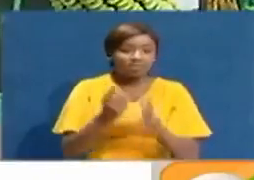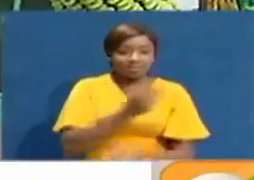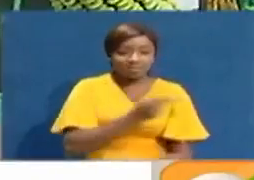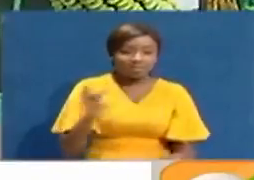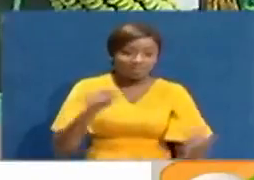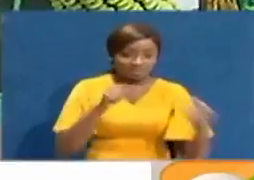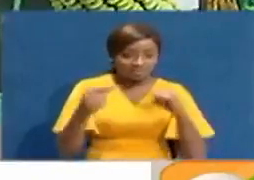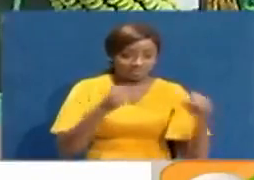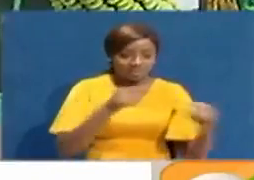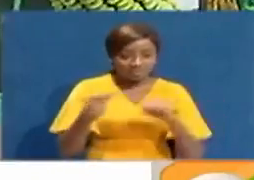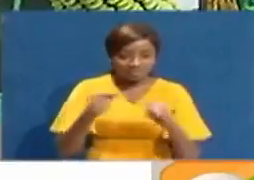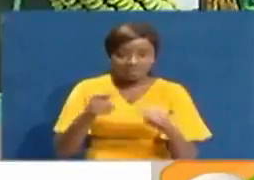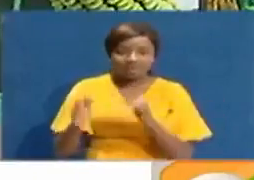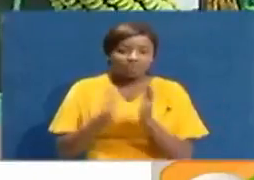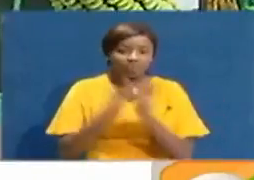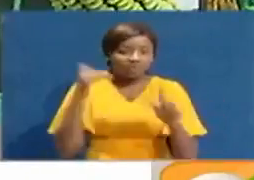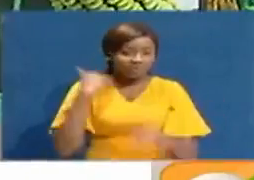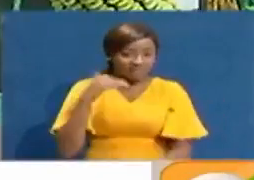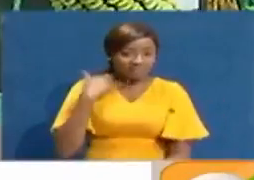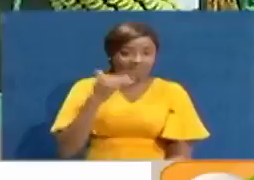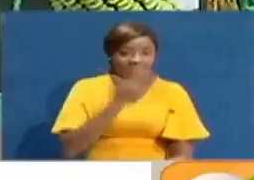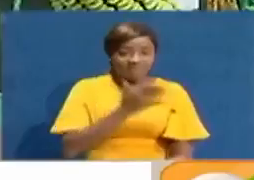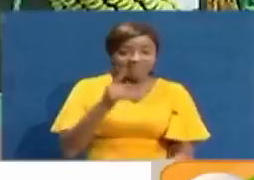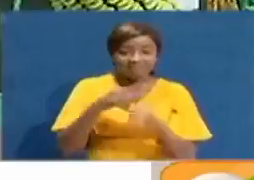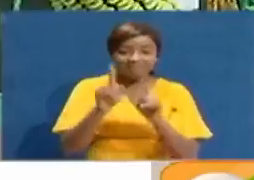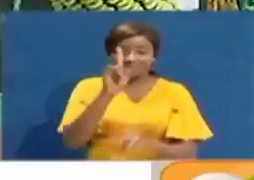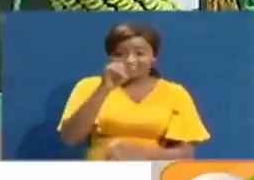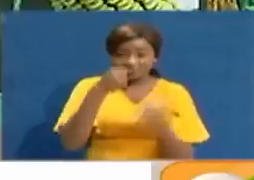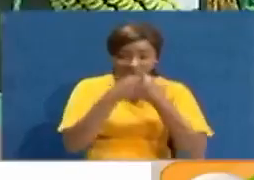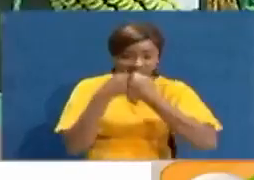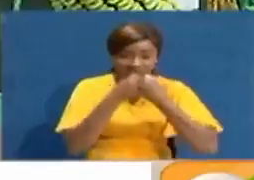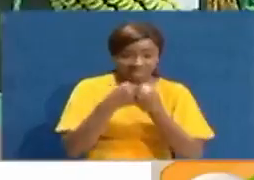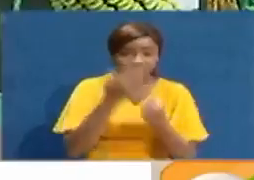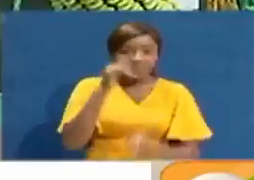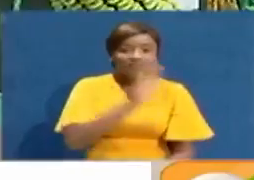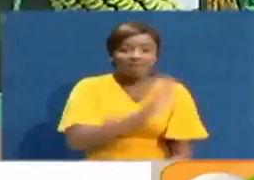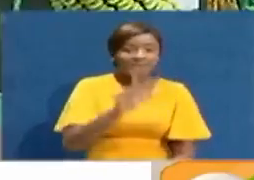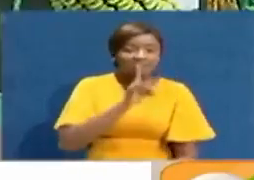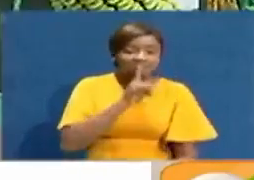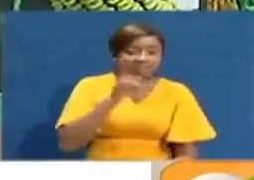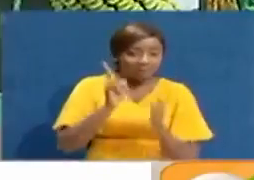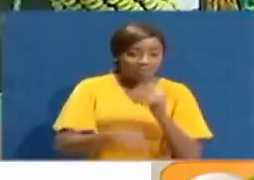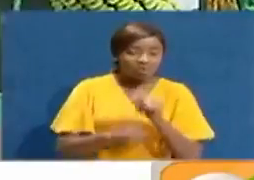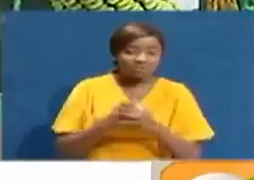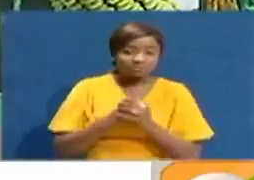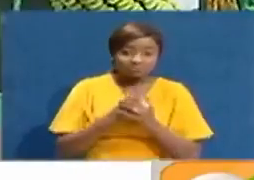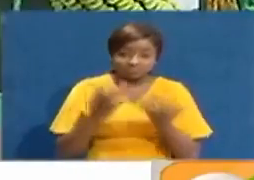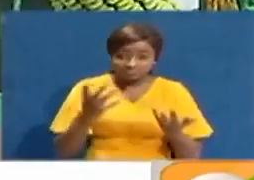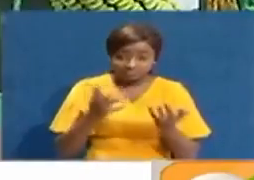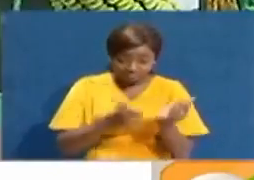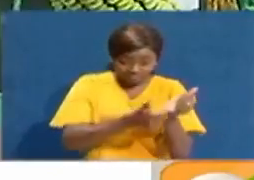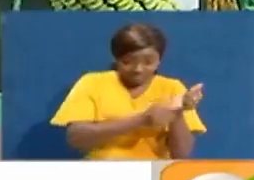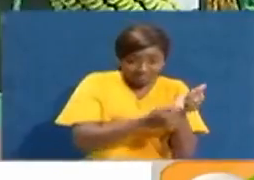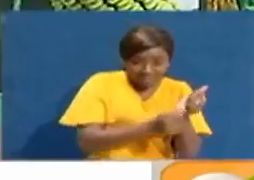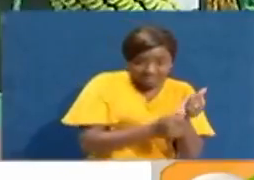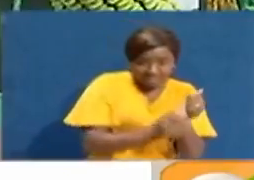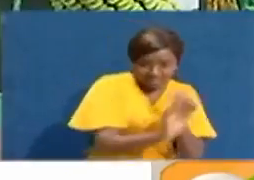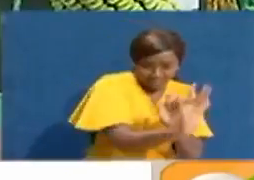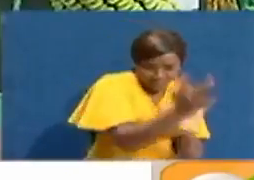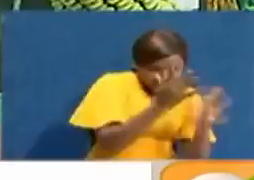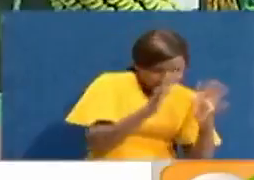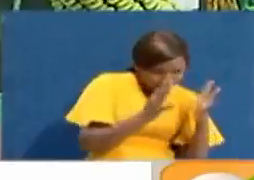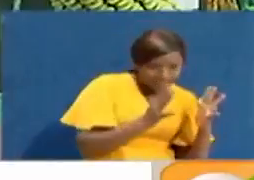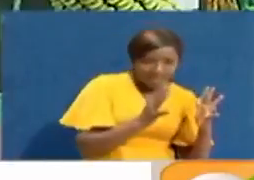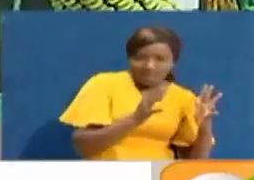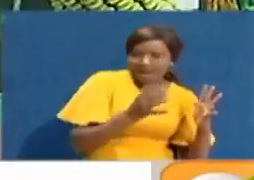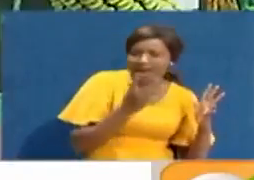criminal elements, except for one challenge. You see, they say the maize stocks provide a good hideout for young men